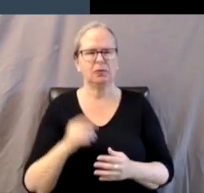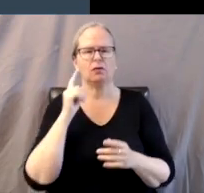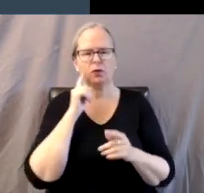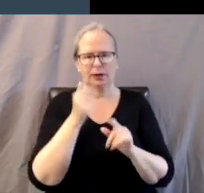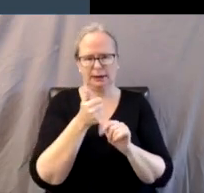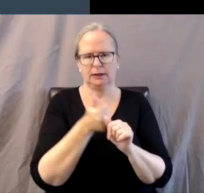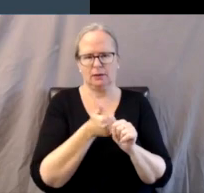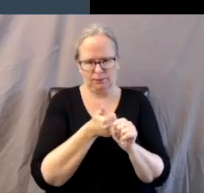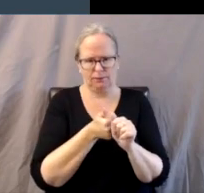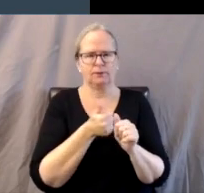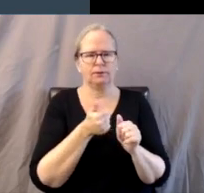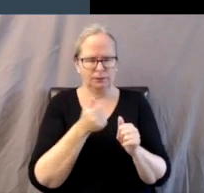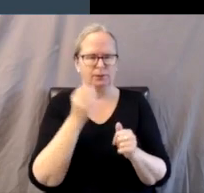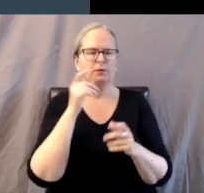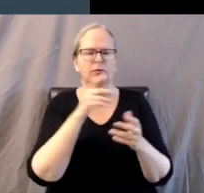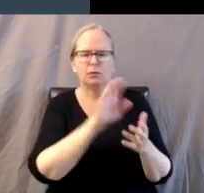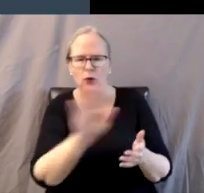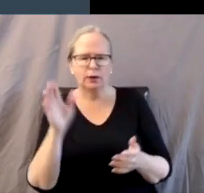program.